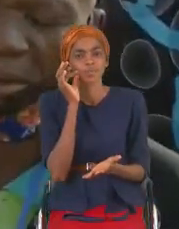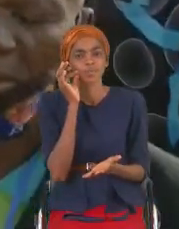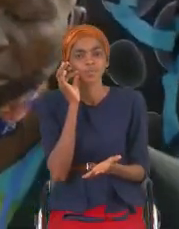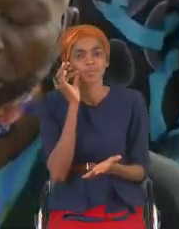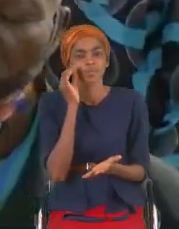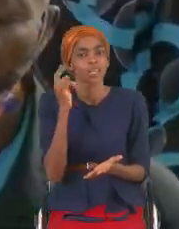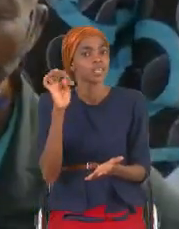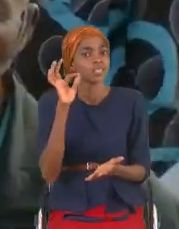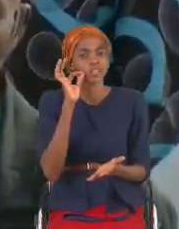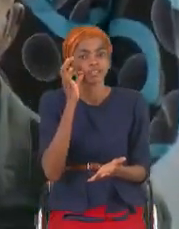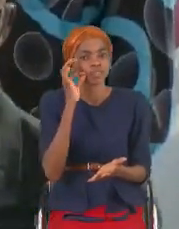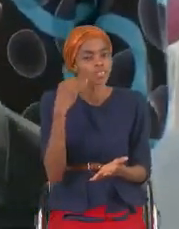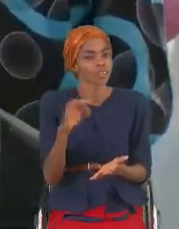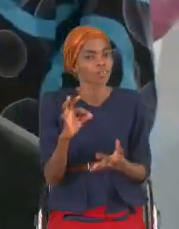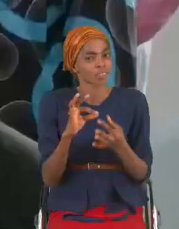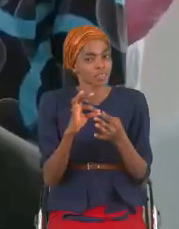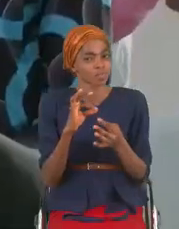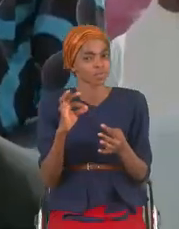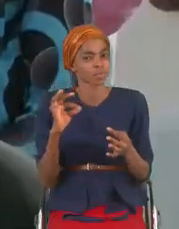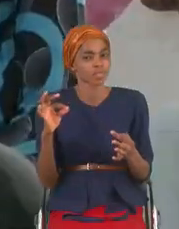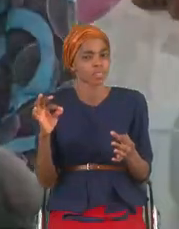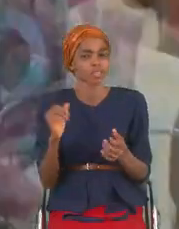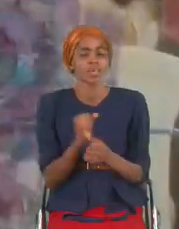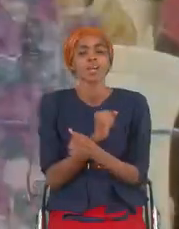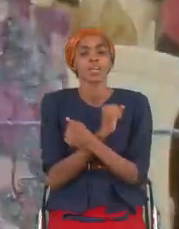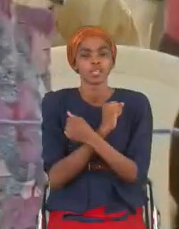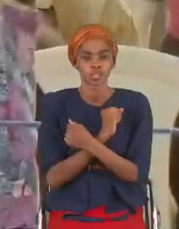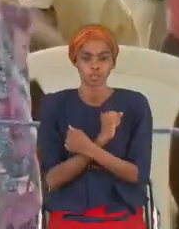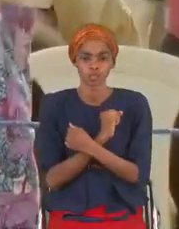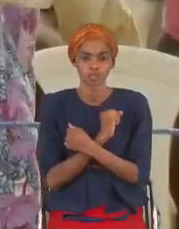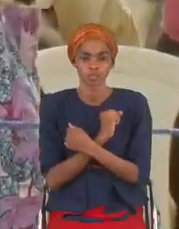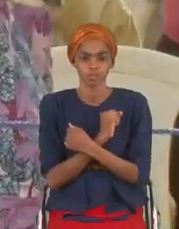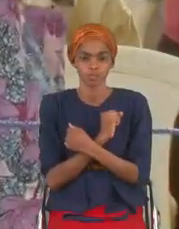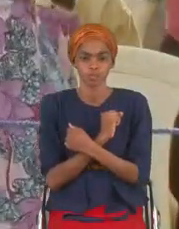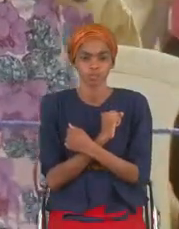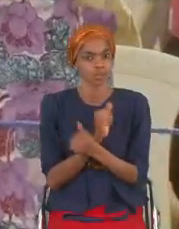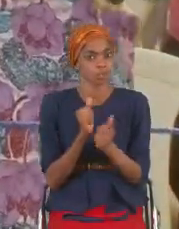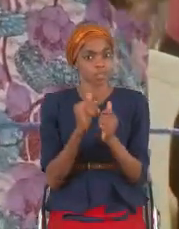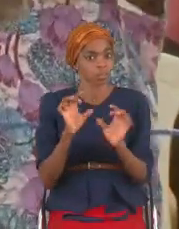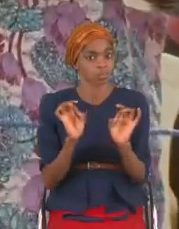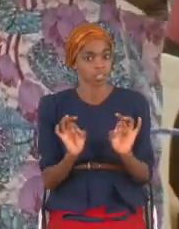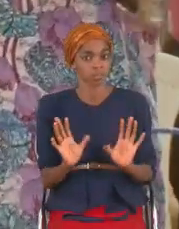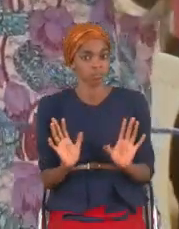the fruit of the Spirit, the love without hatred,